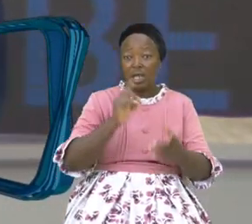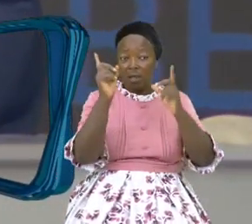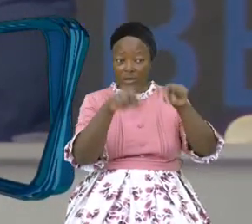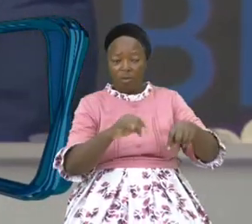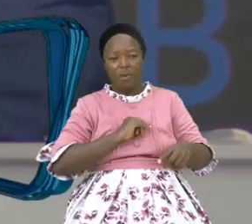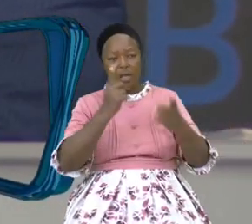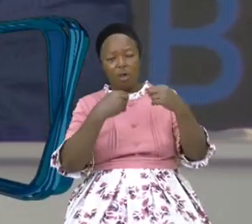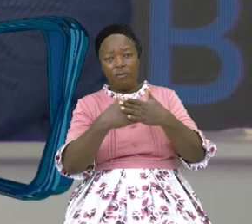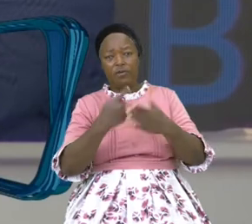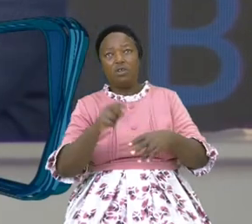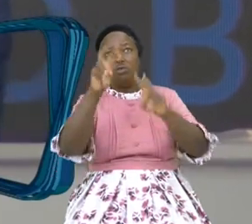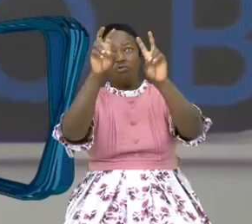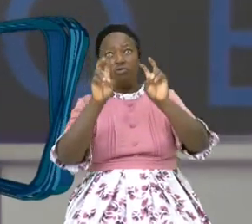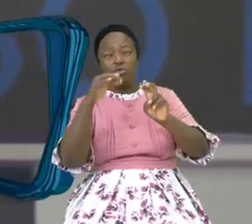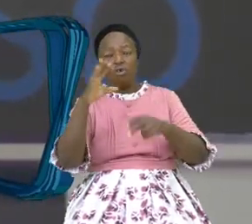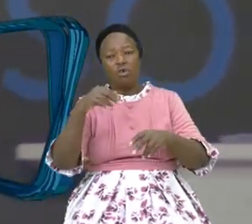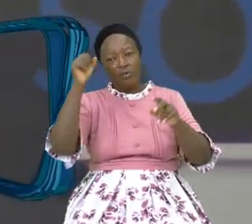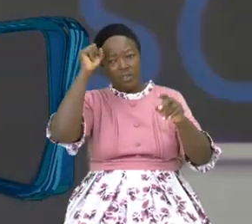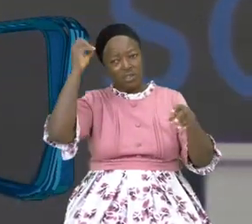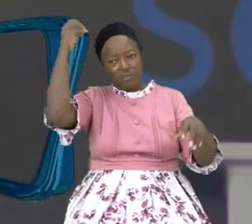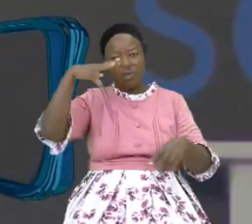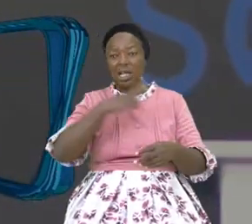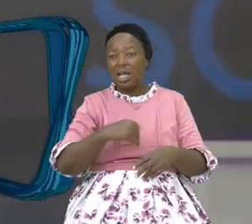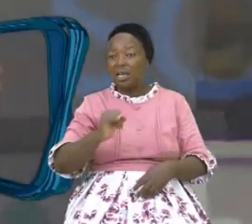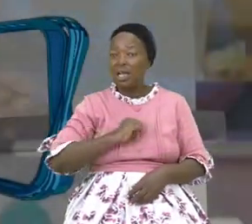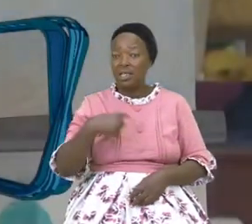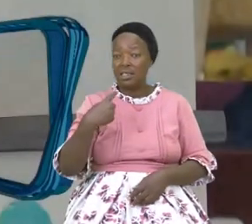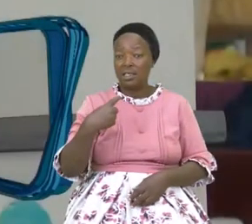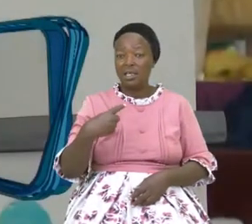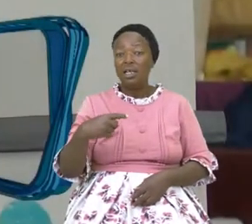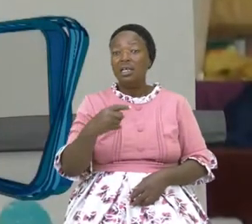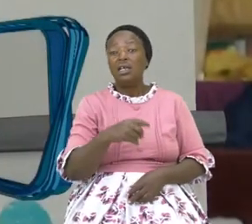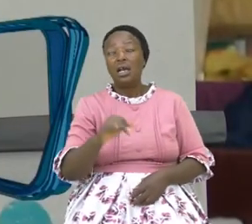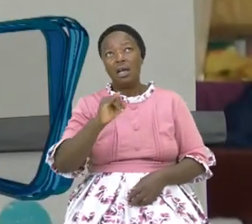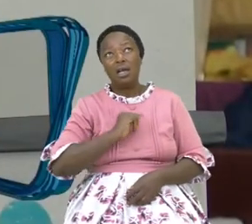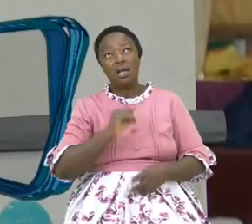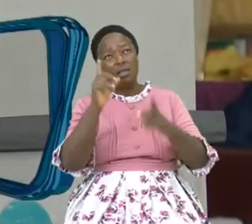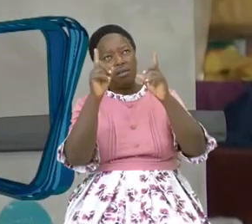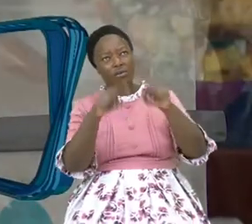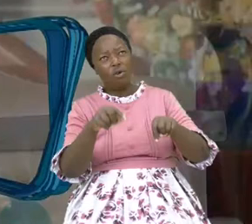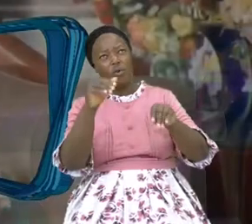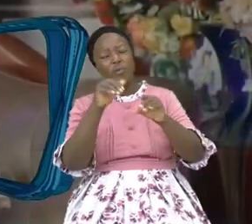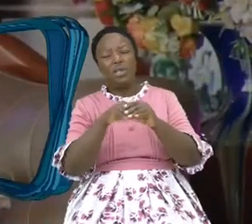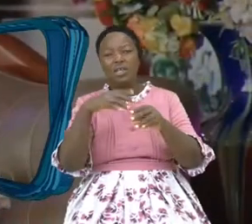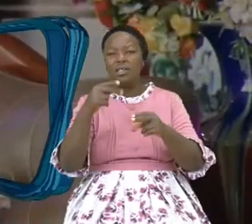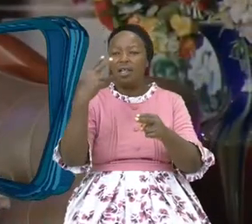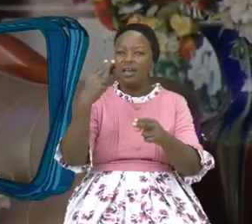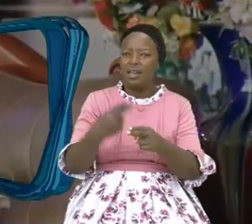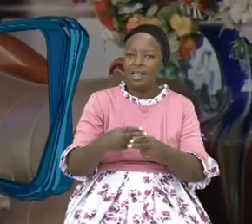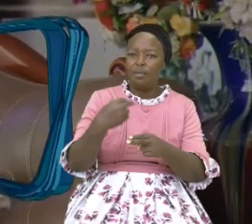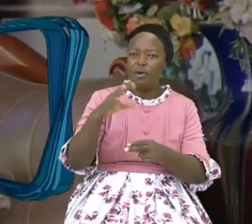the throne of his grace, and I say, I come in the name of